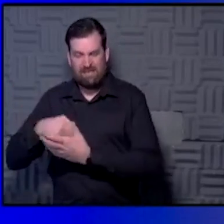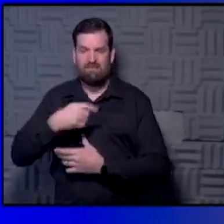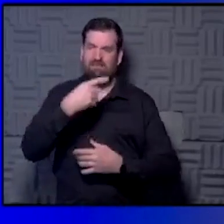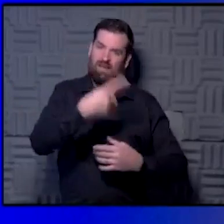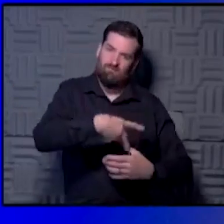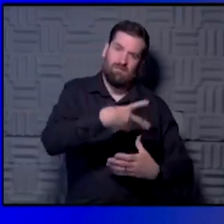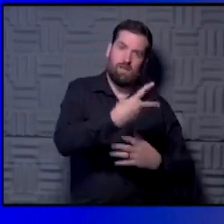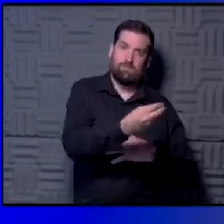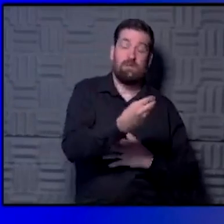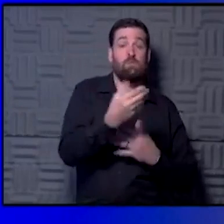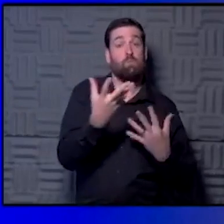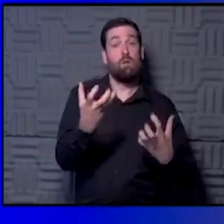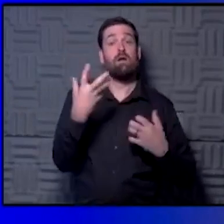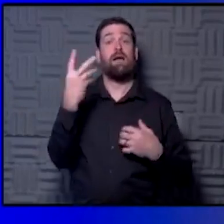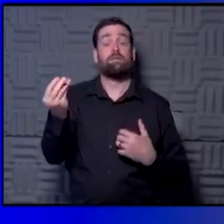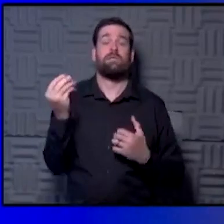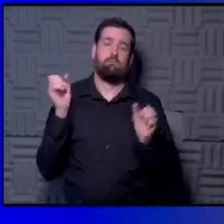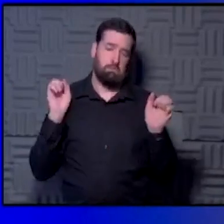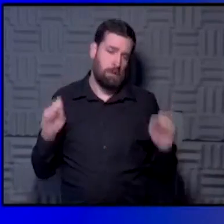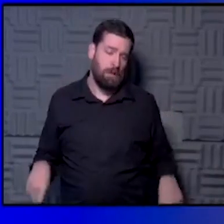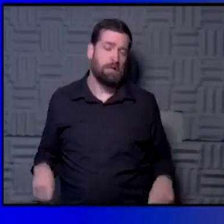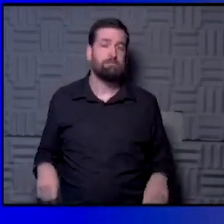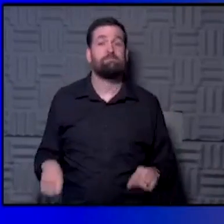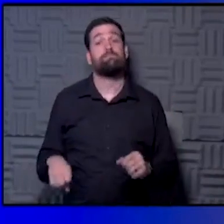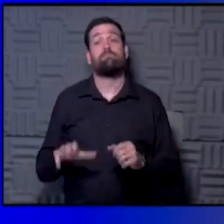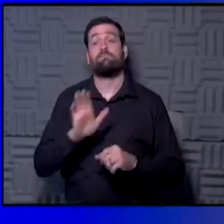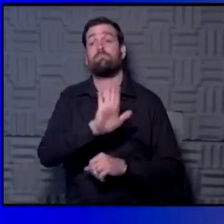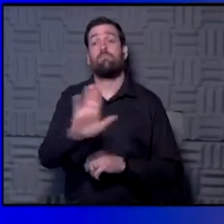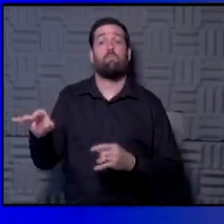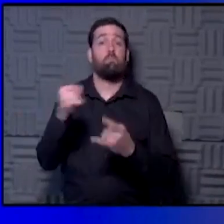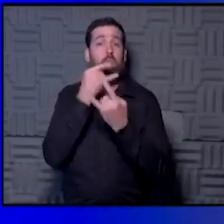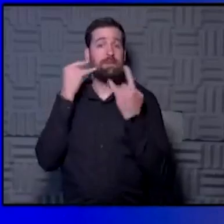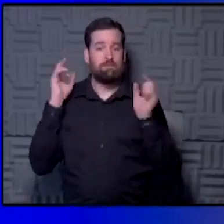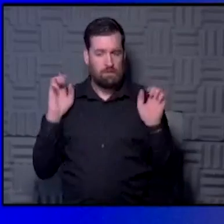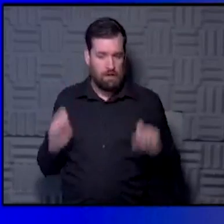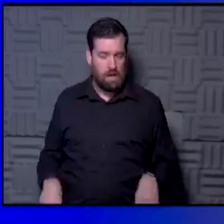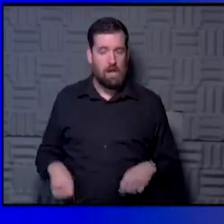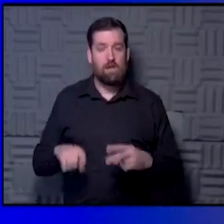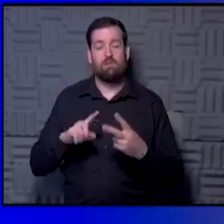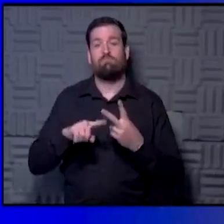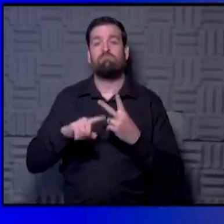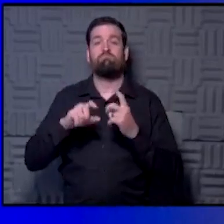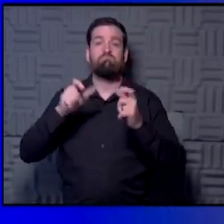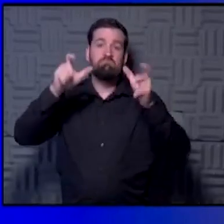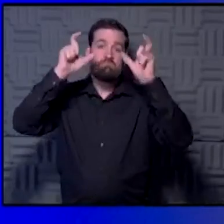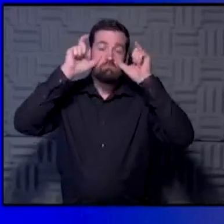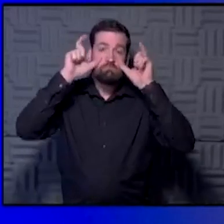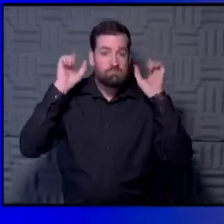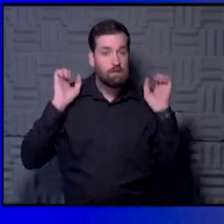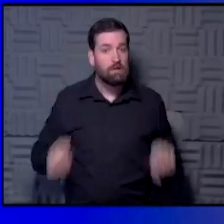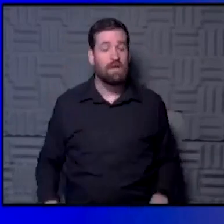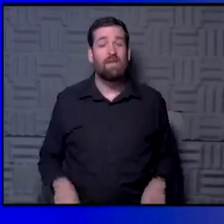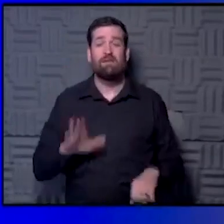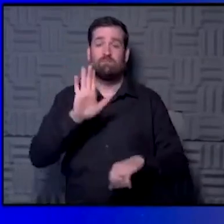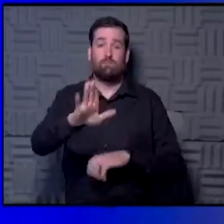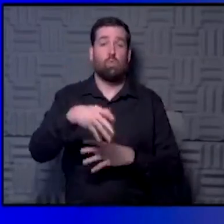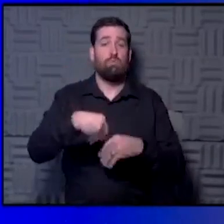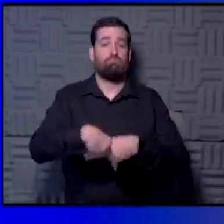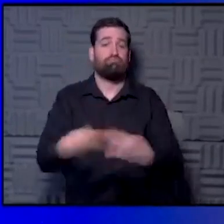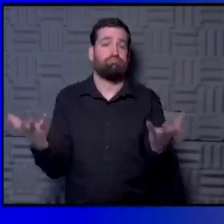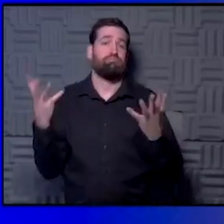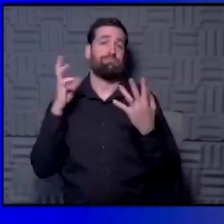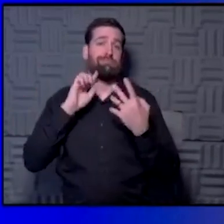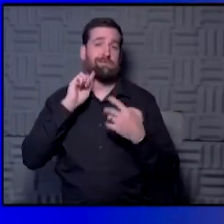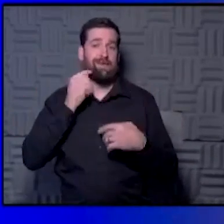mostly outside if you want to move outside anyways. You can have your mask on as well. You can always wear eye protection, and that interaction of giving candy